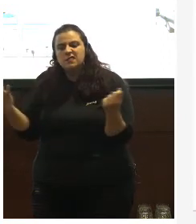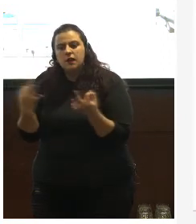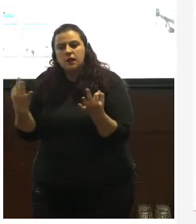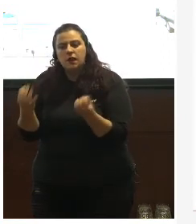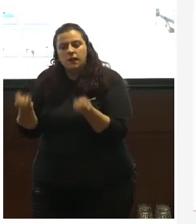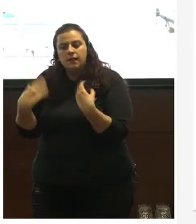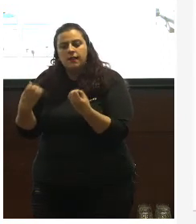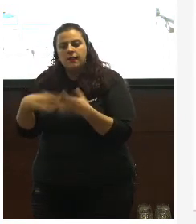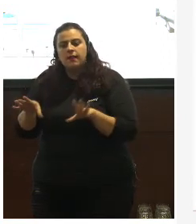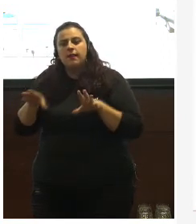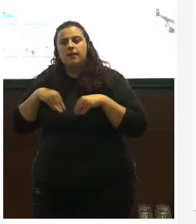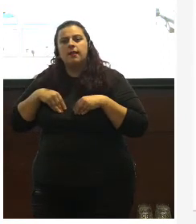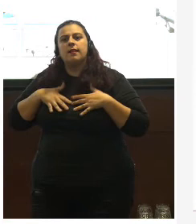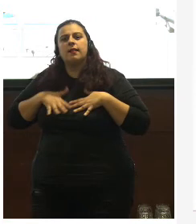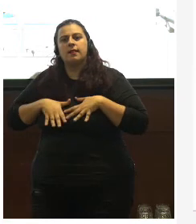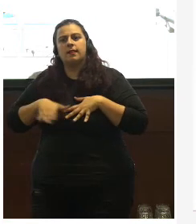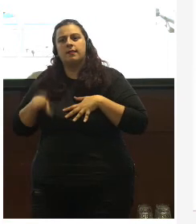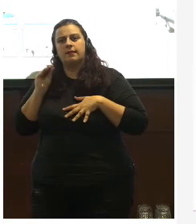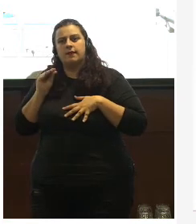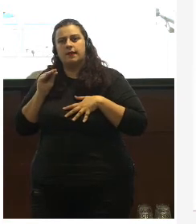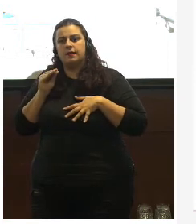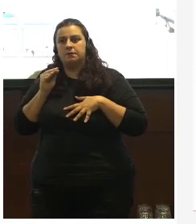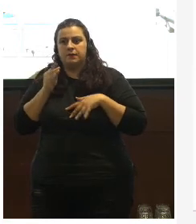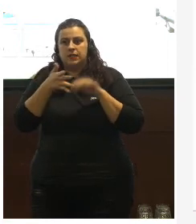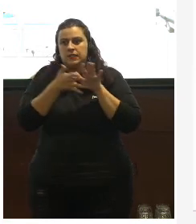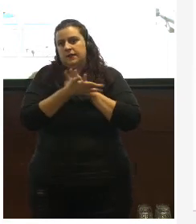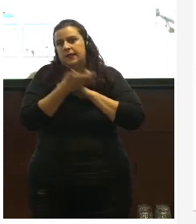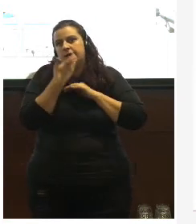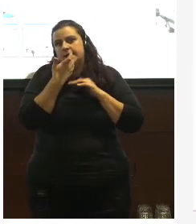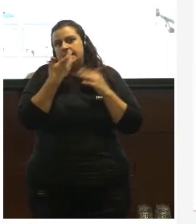we could meet these needs only